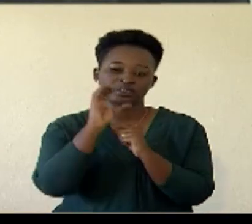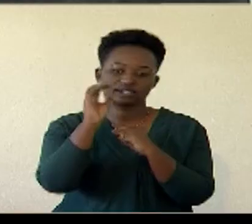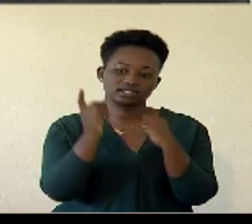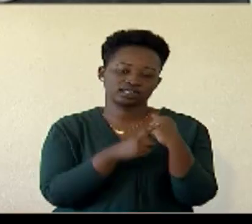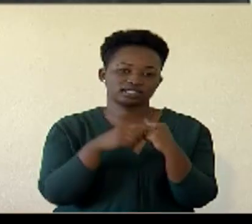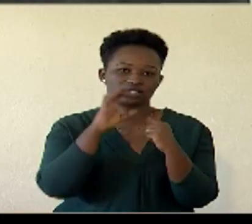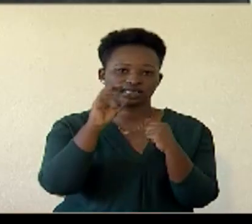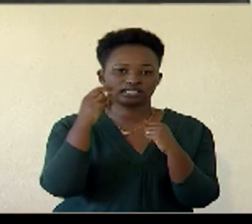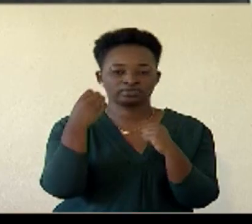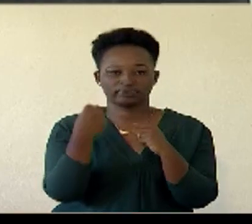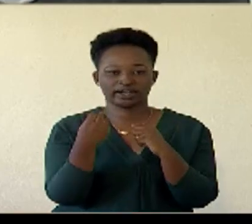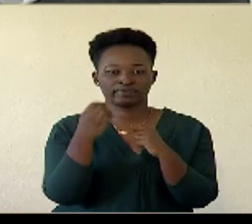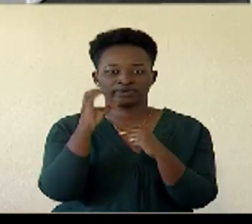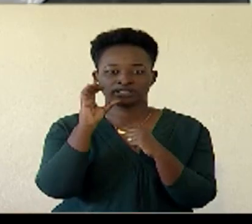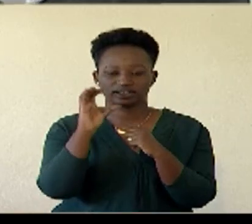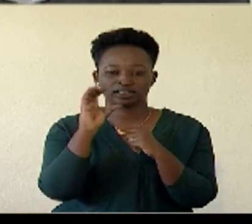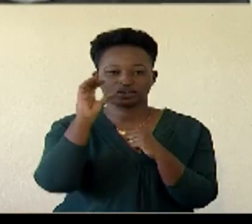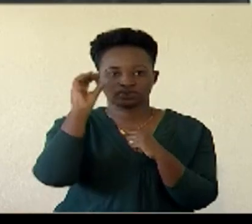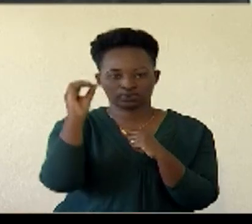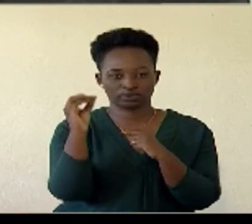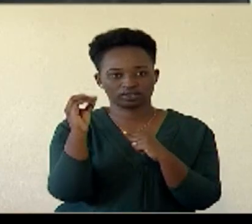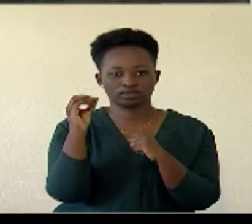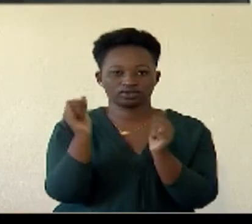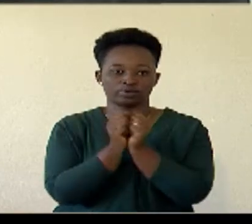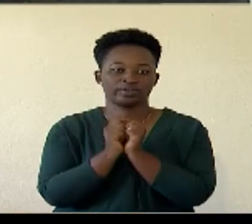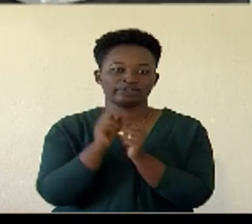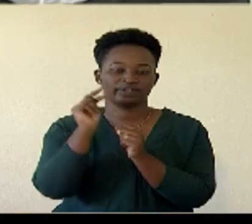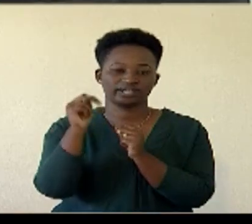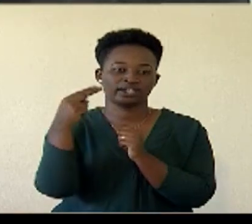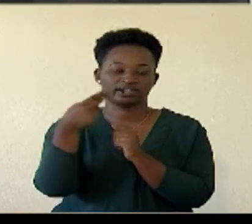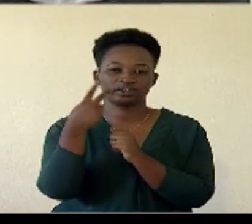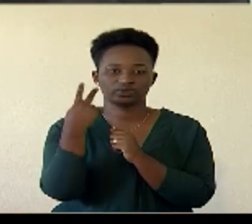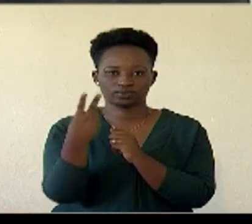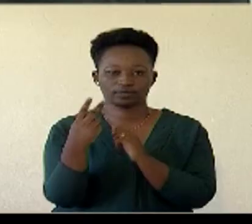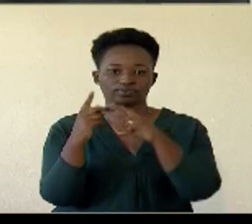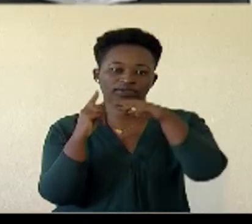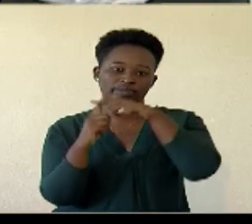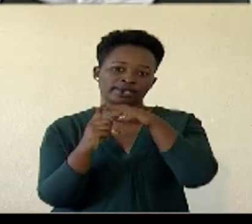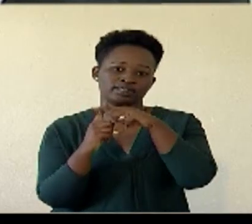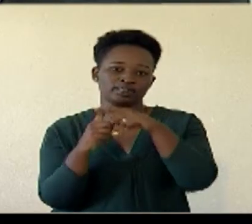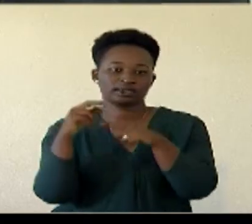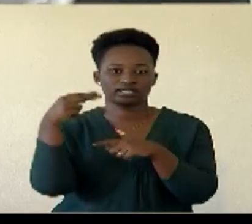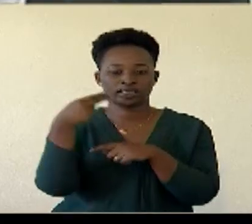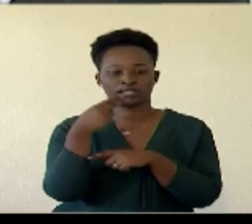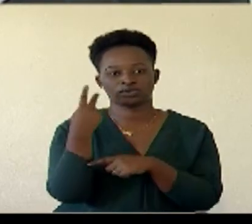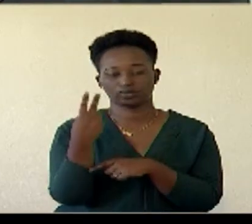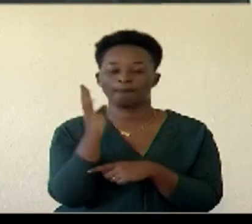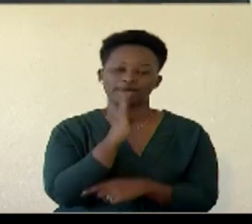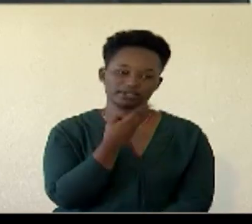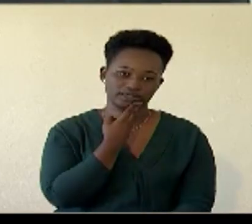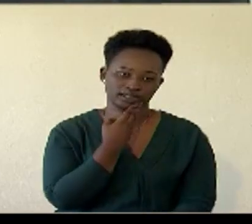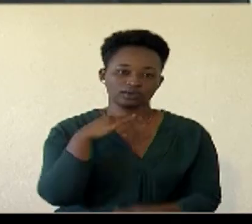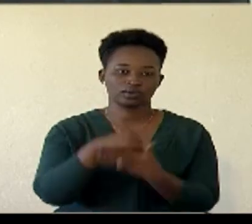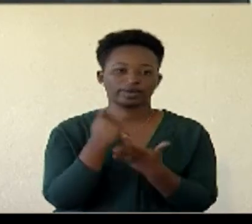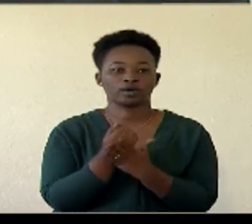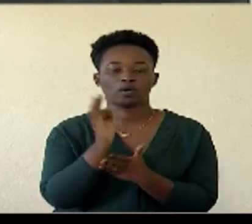C6H5, C oxygen with NH2, then plus the water, because the water